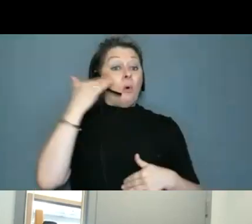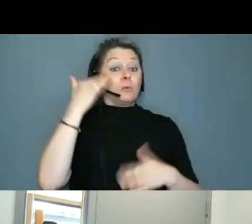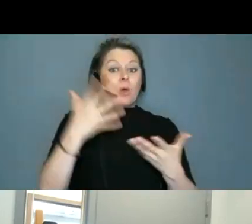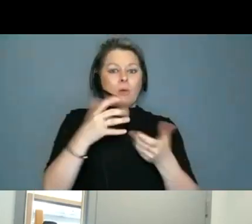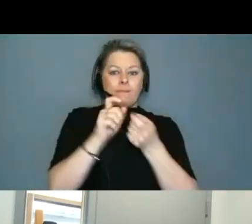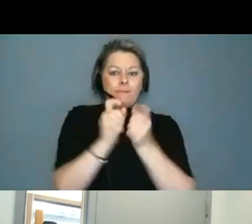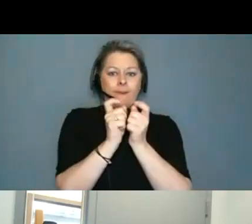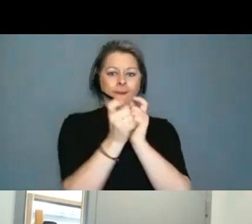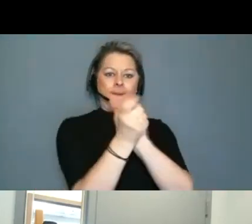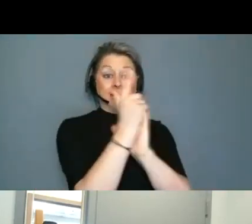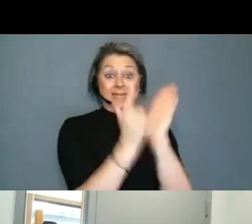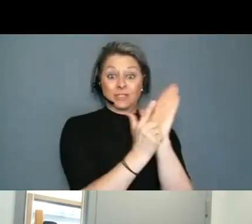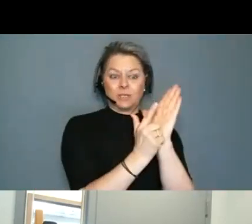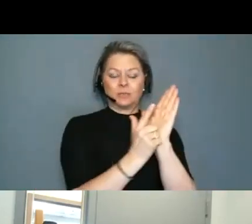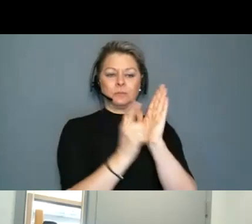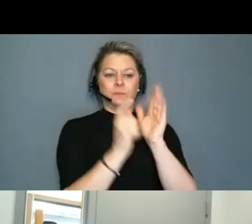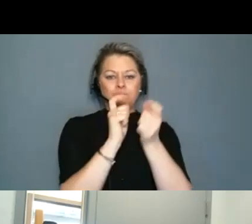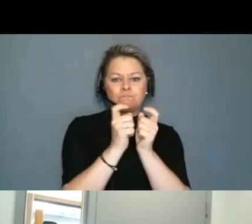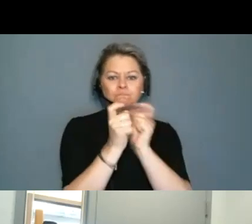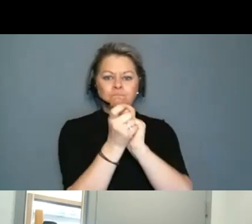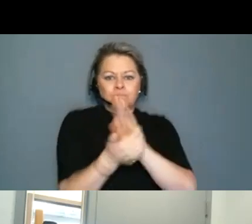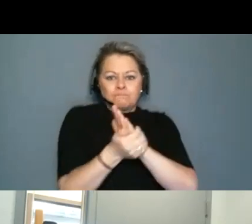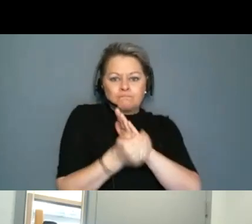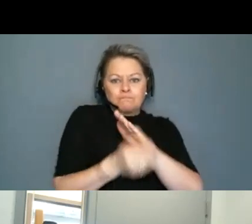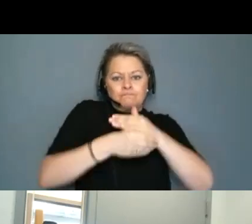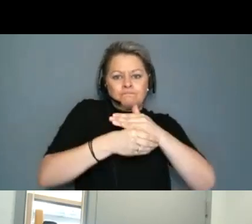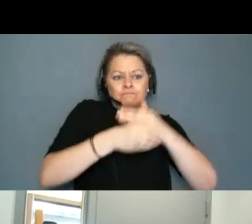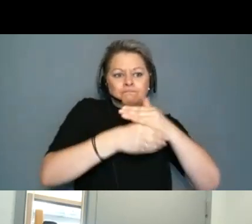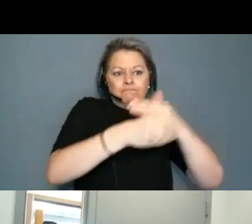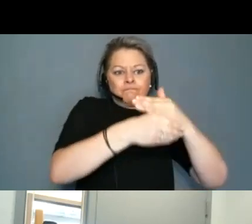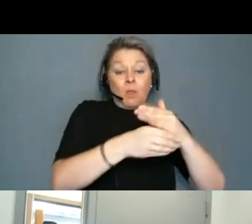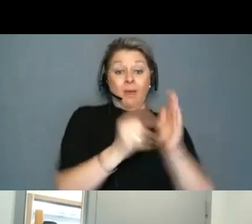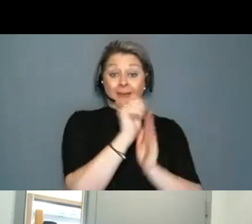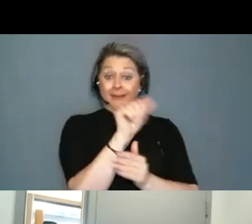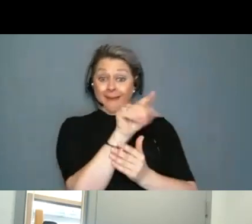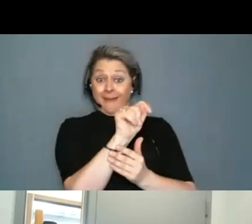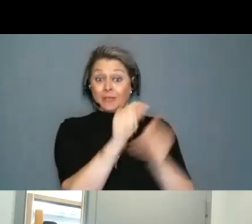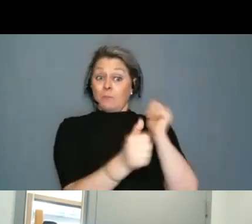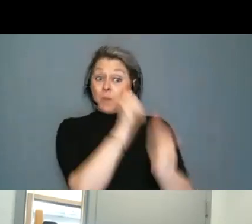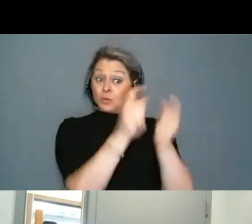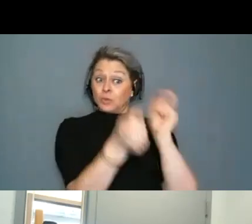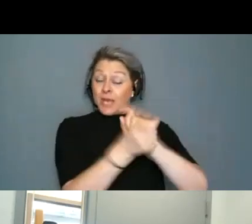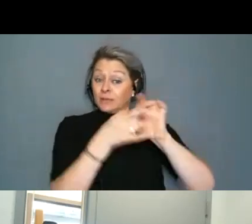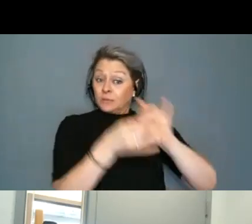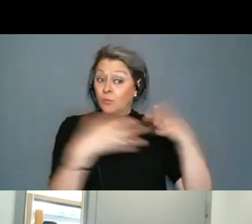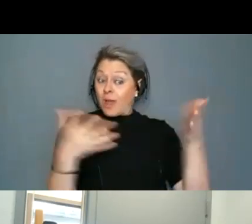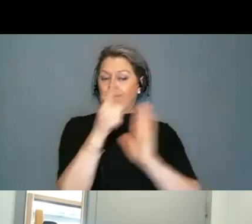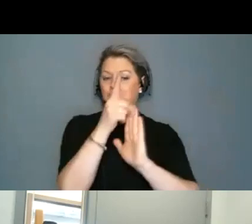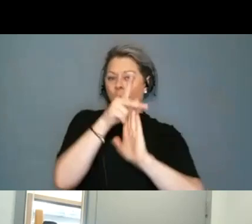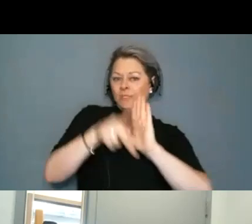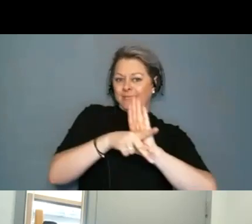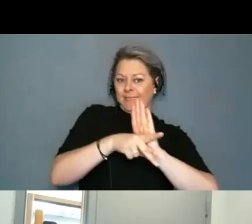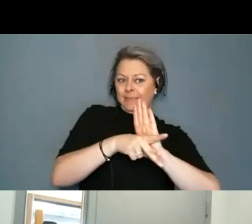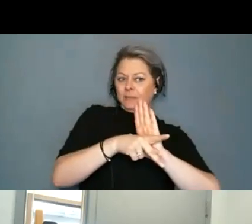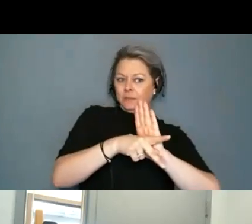to the legislation, we're making a few changes to the Act. Most of the changes are coming in policy. So as